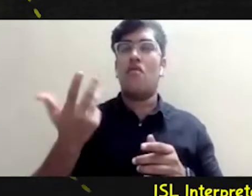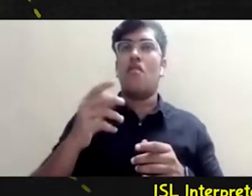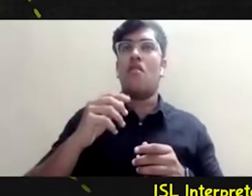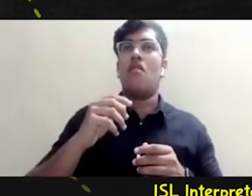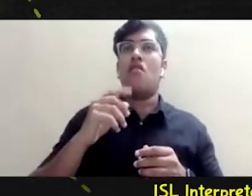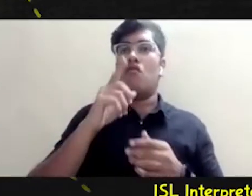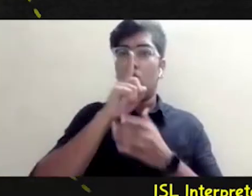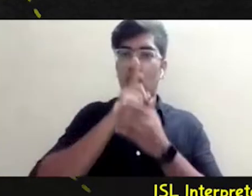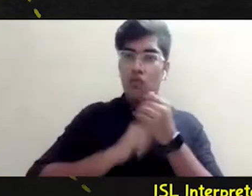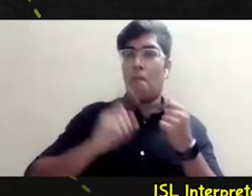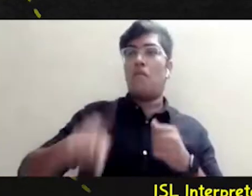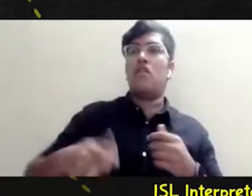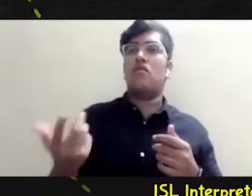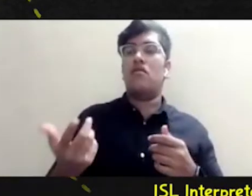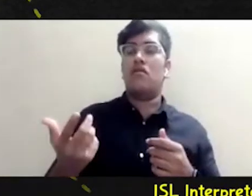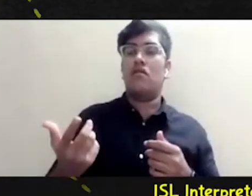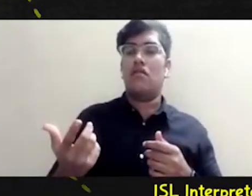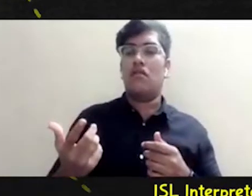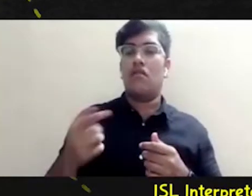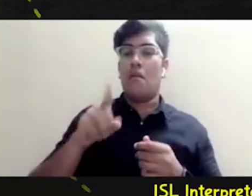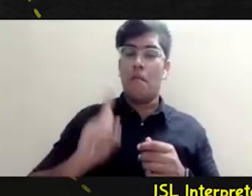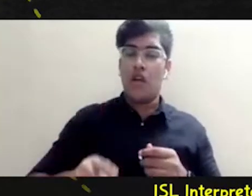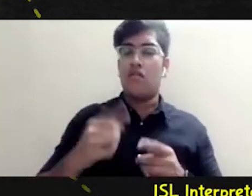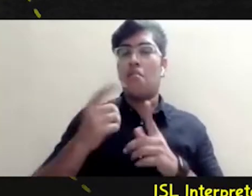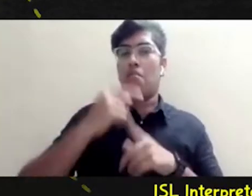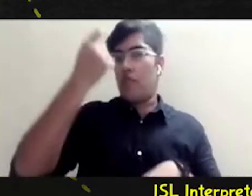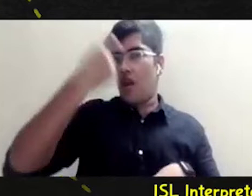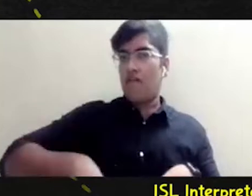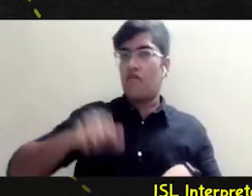confidentiality in place. There has to be